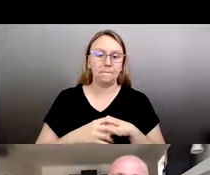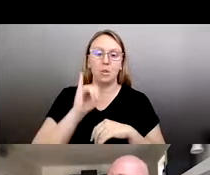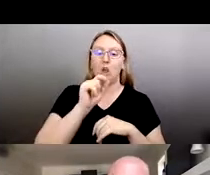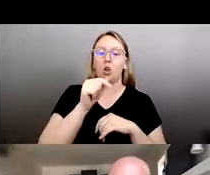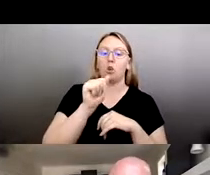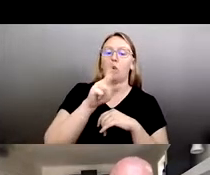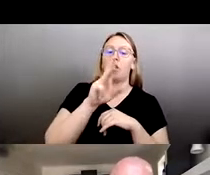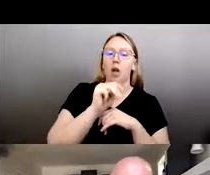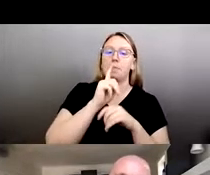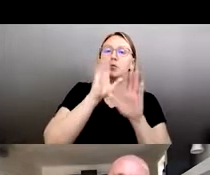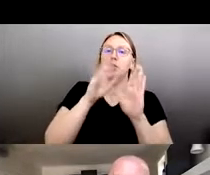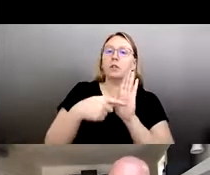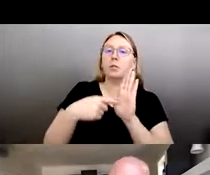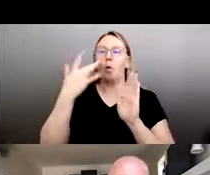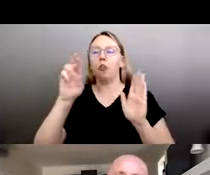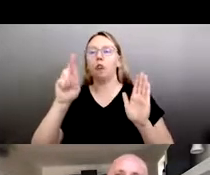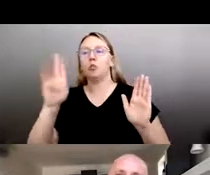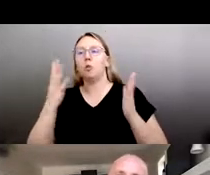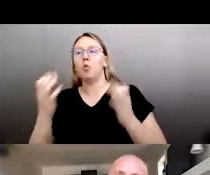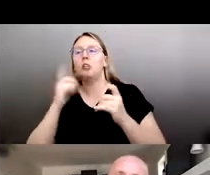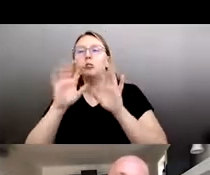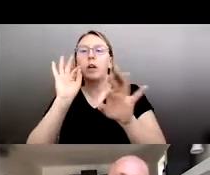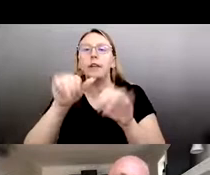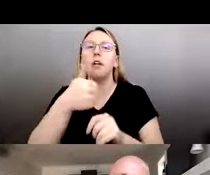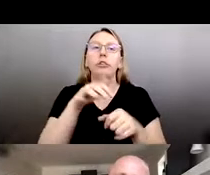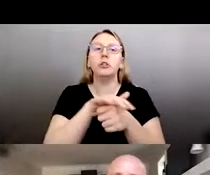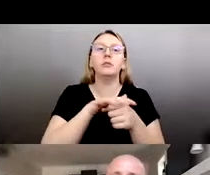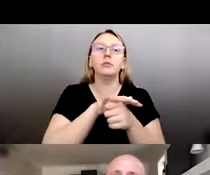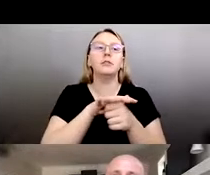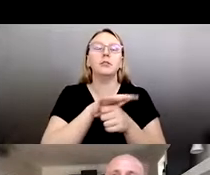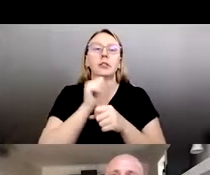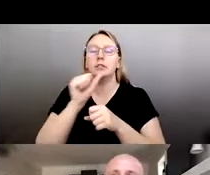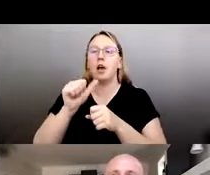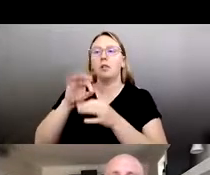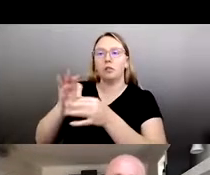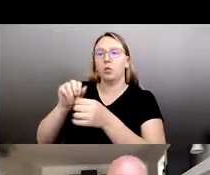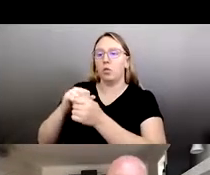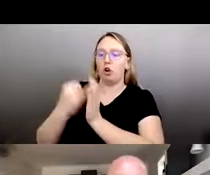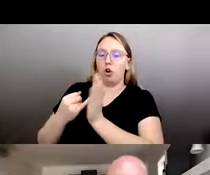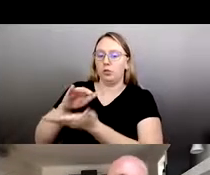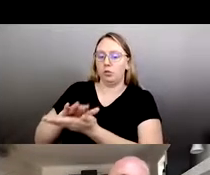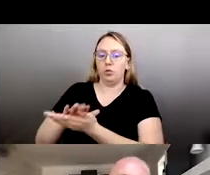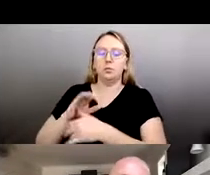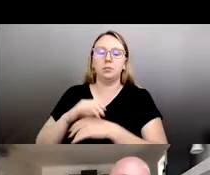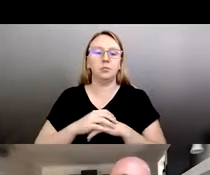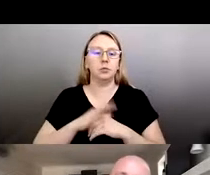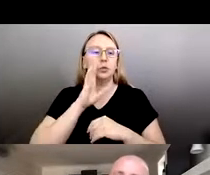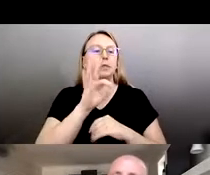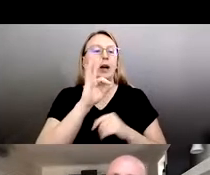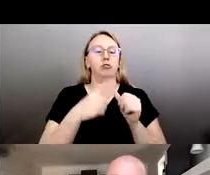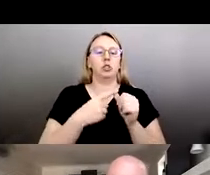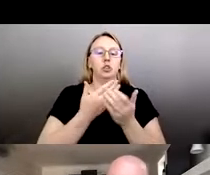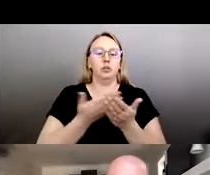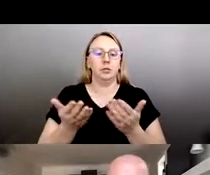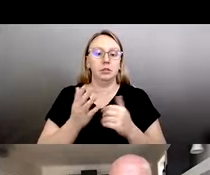explore spaces outside of the Art Institute and places like that to find more original visions. Yocum's drawings started in kind of